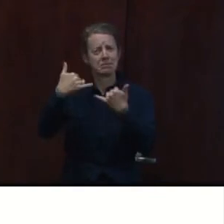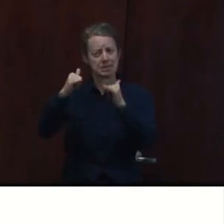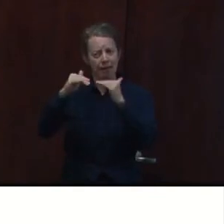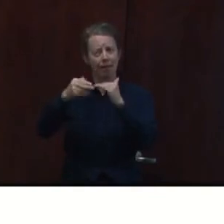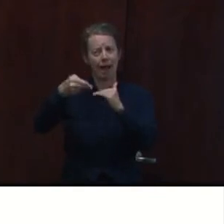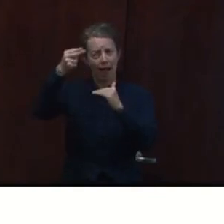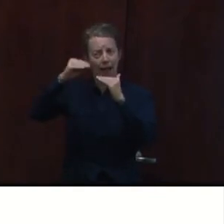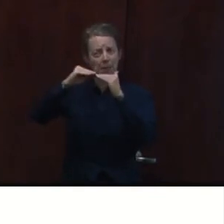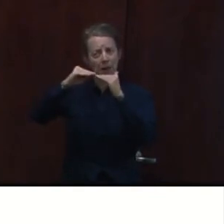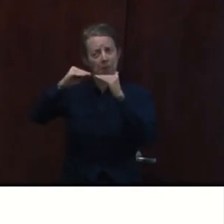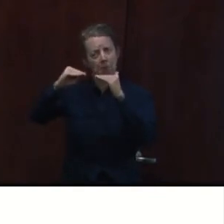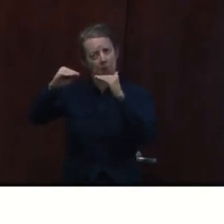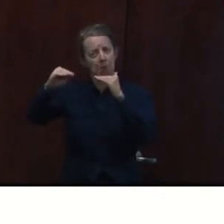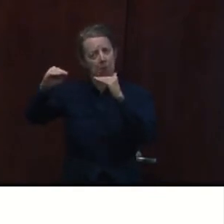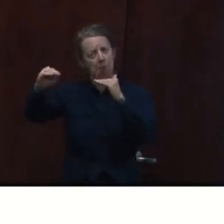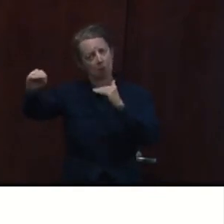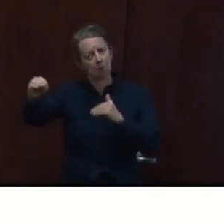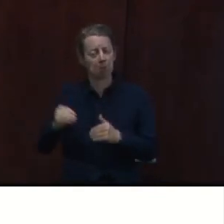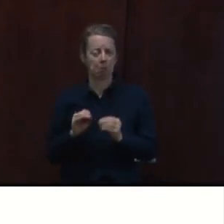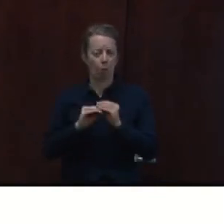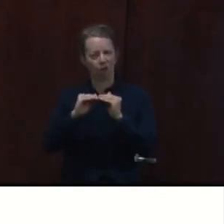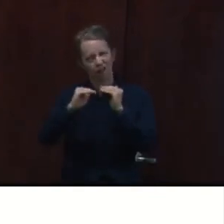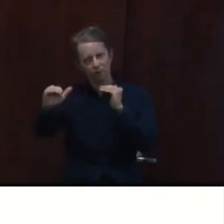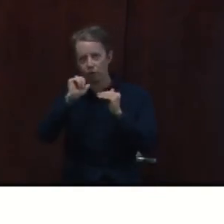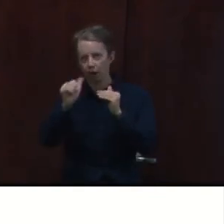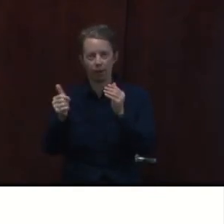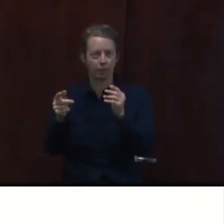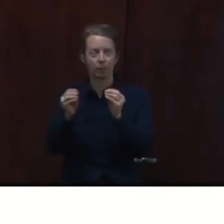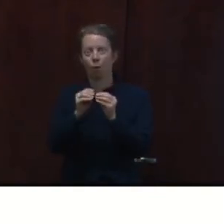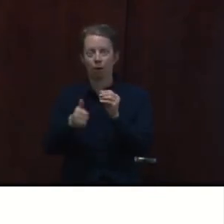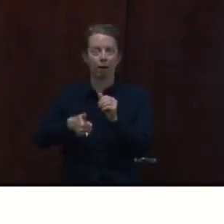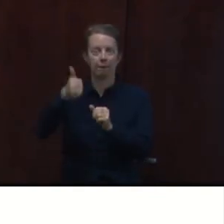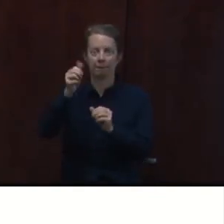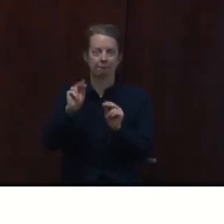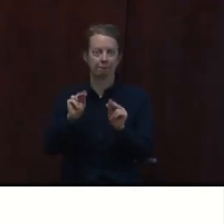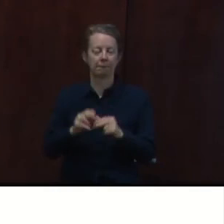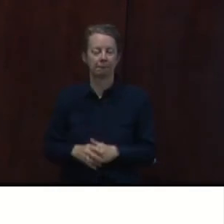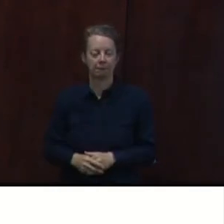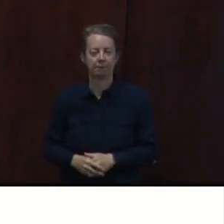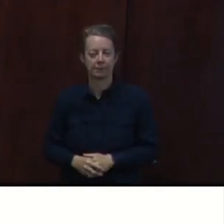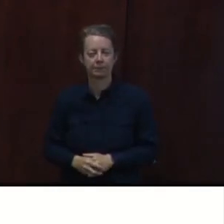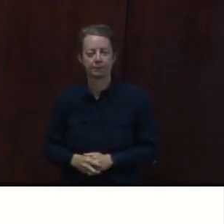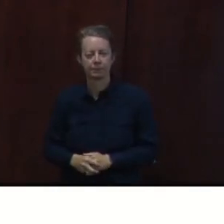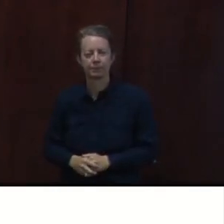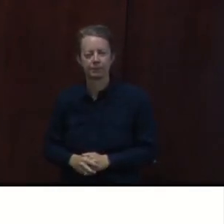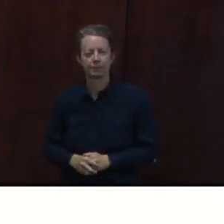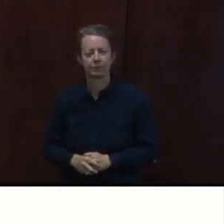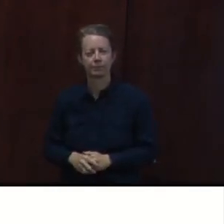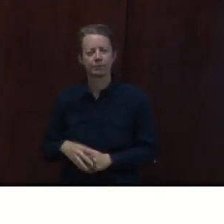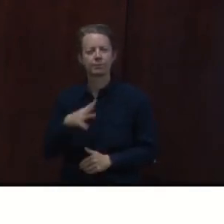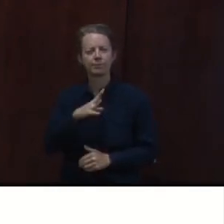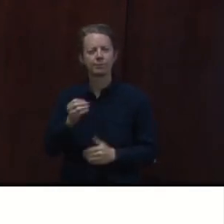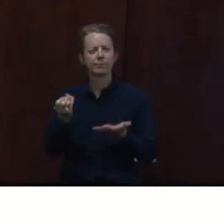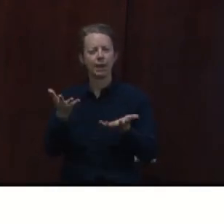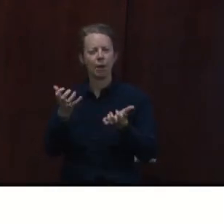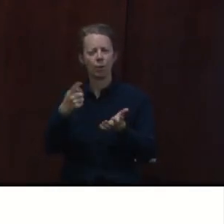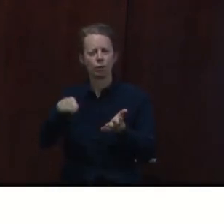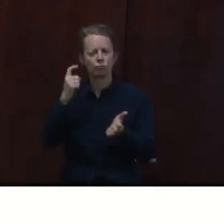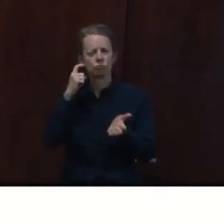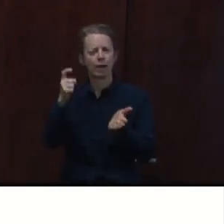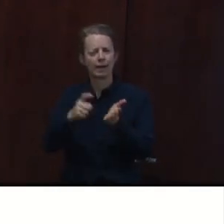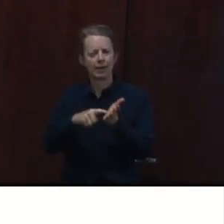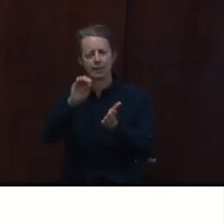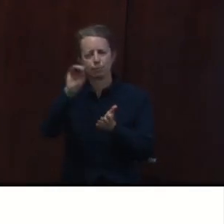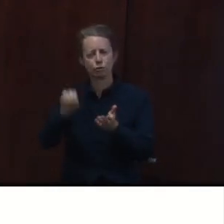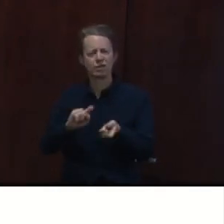out just a bit. I did want to make note of the percent change in new